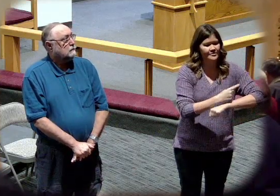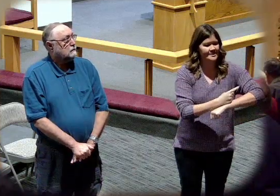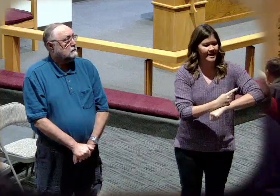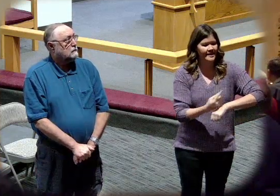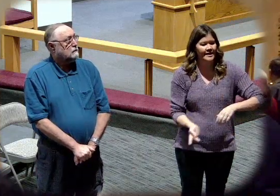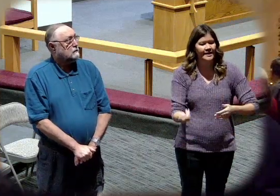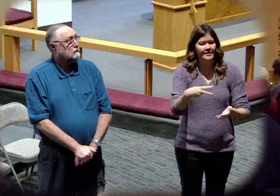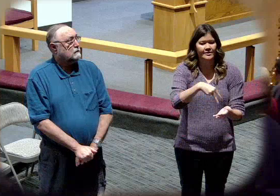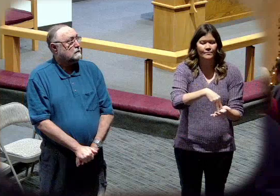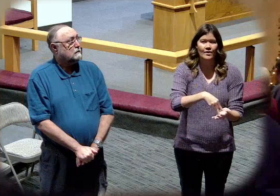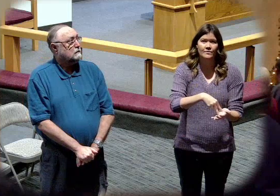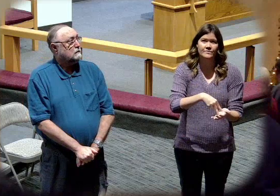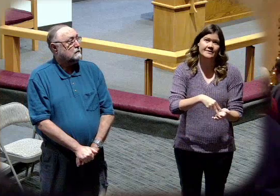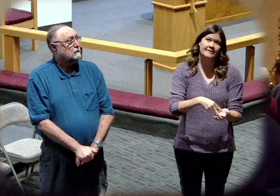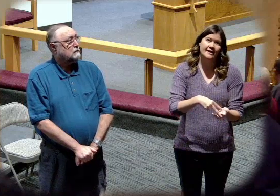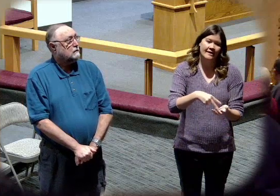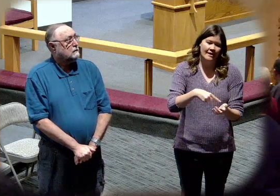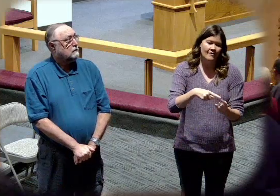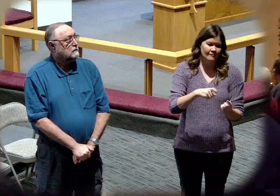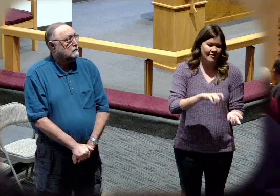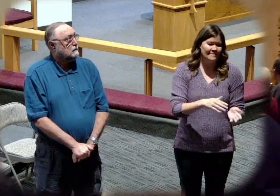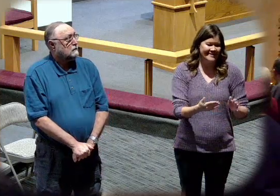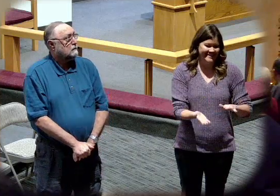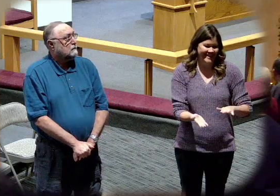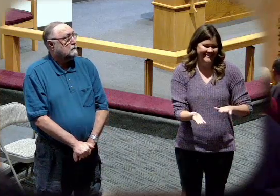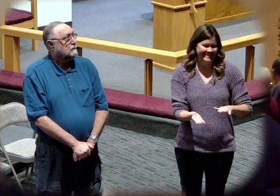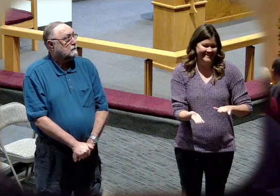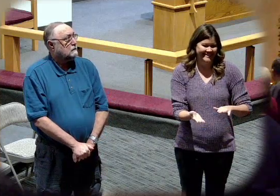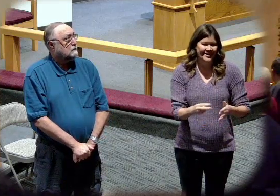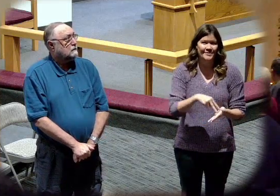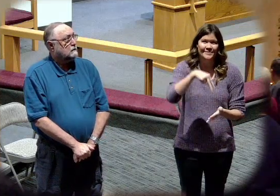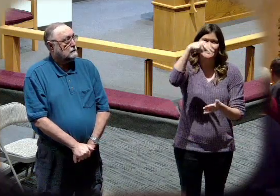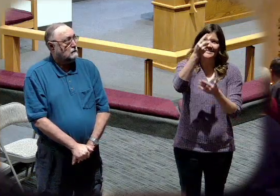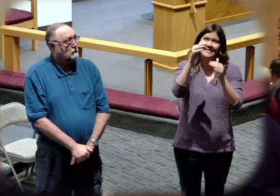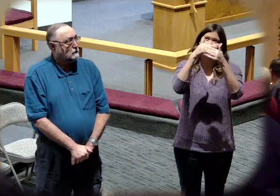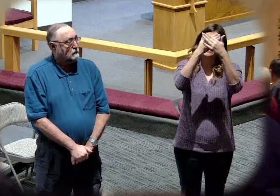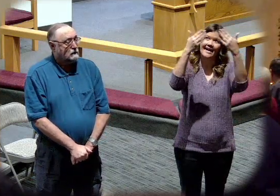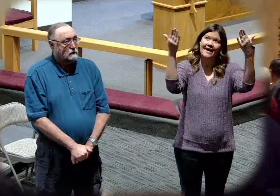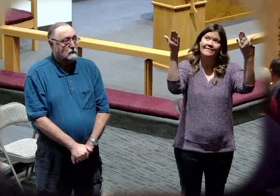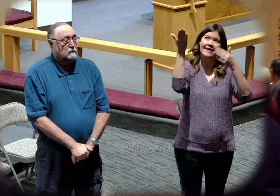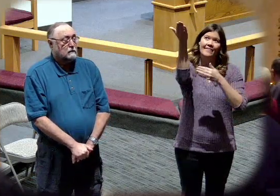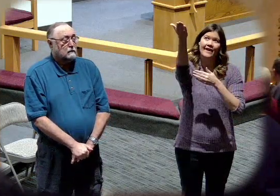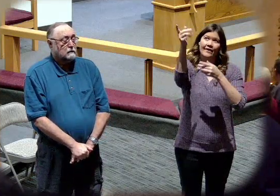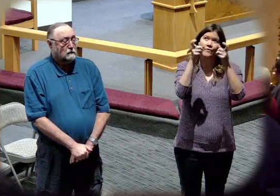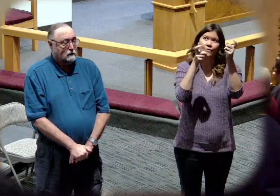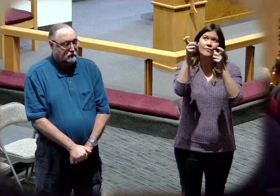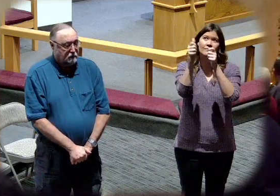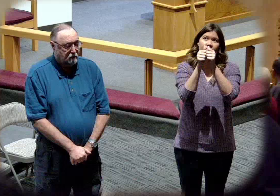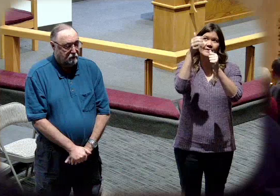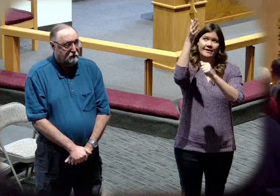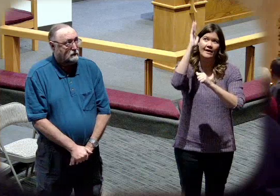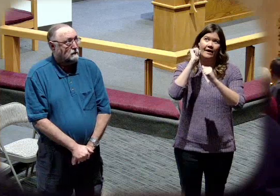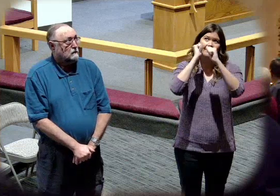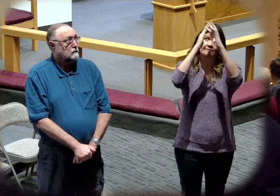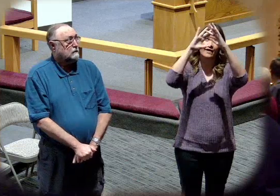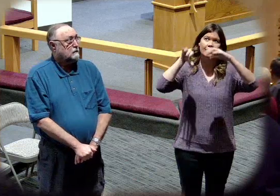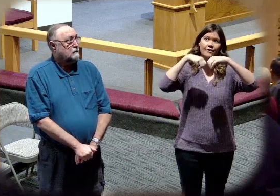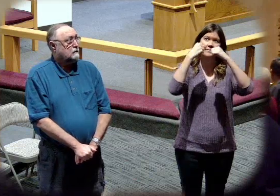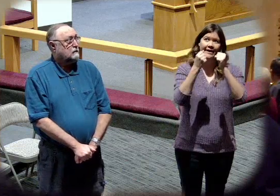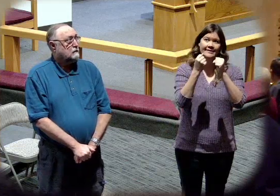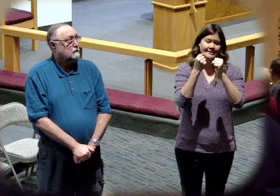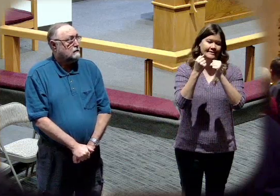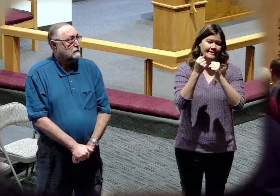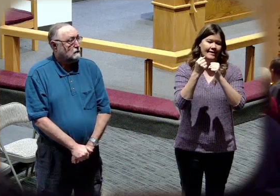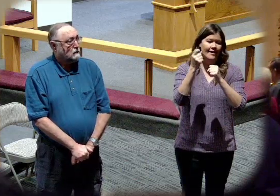and rose again from the dead, who ascended into heaven and sits at the right hand of God the Father